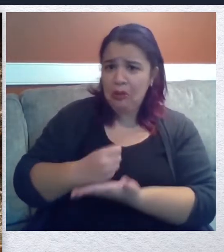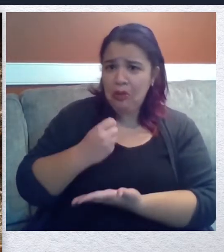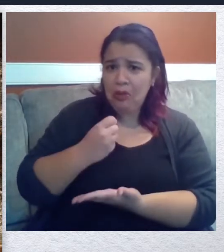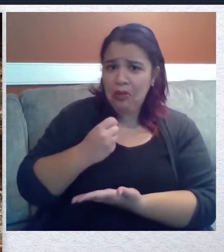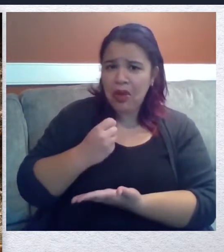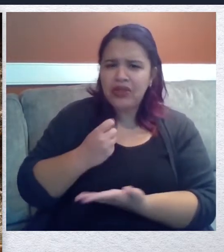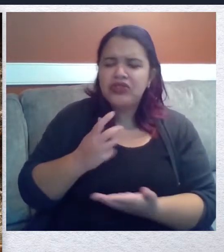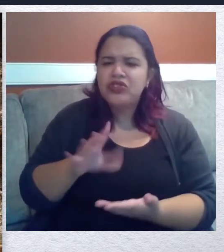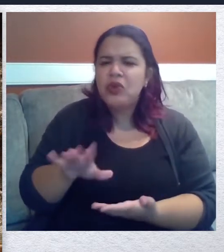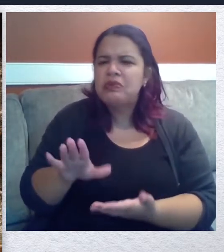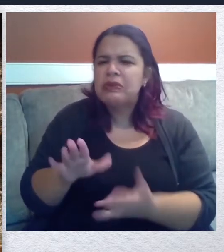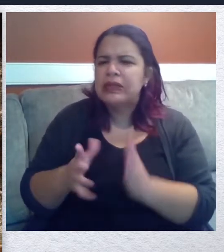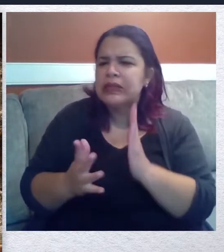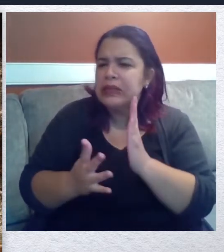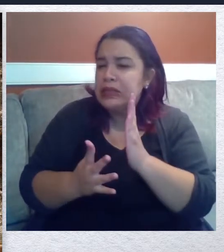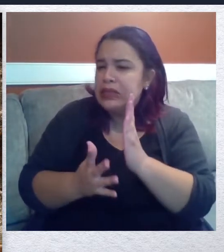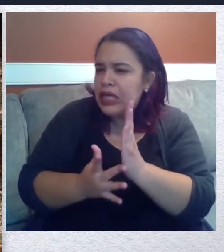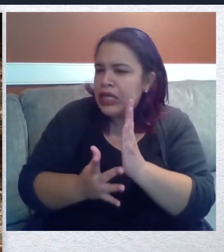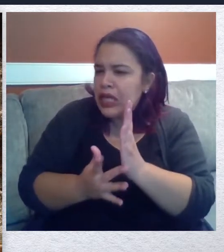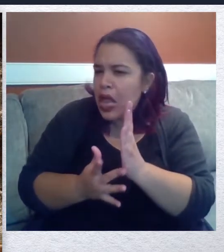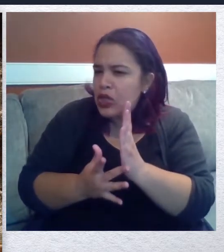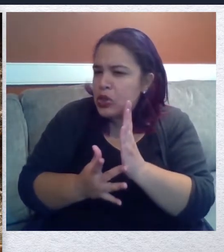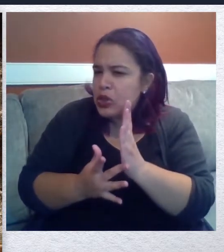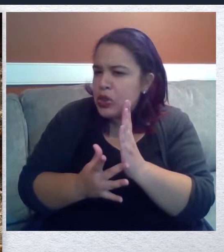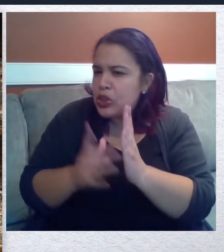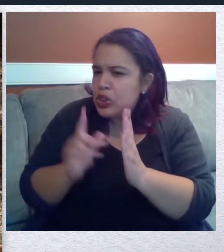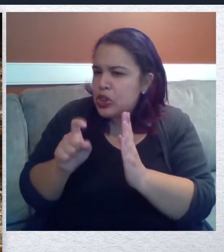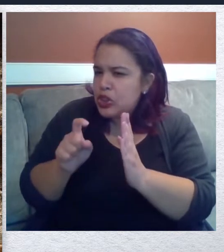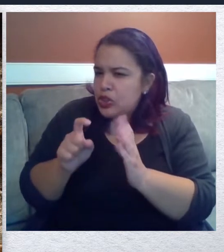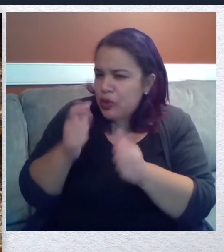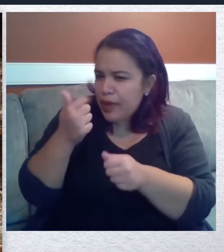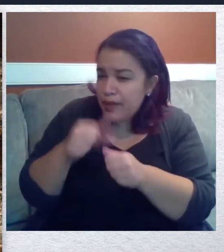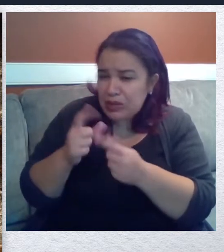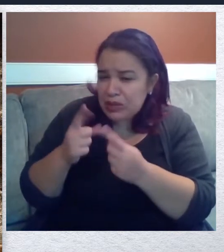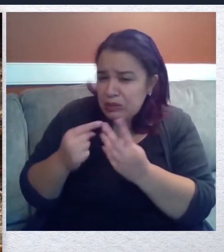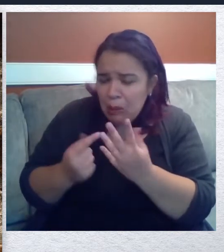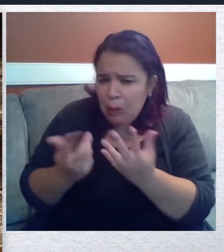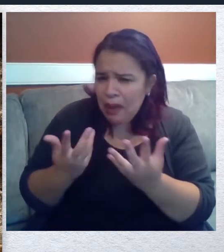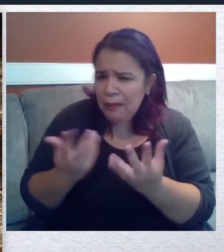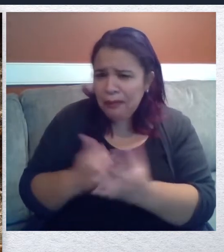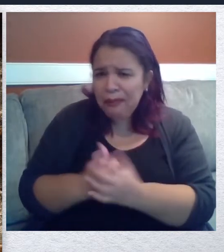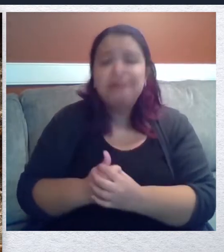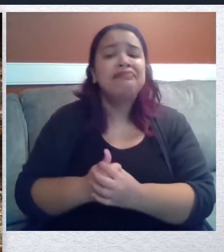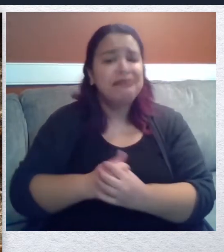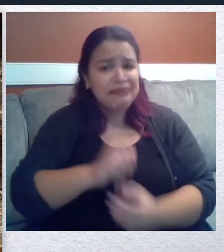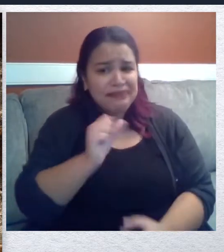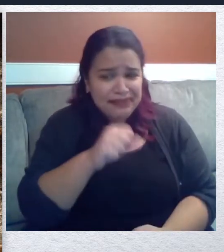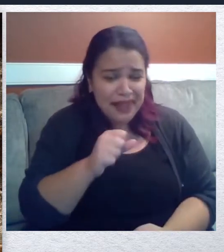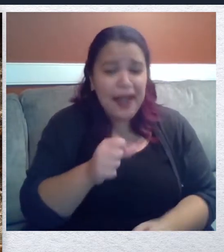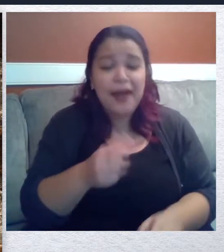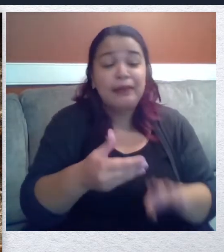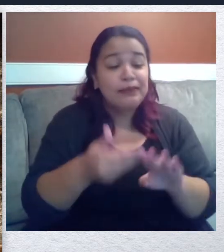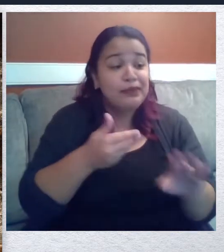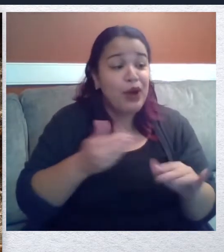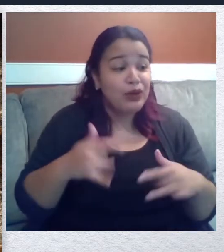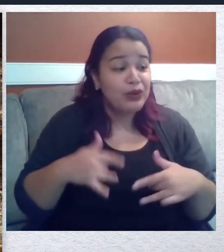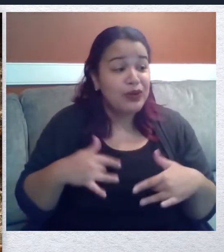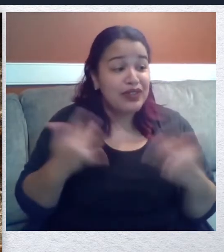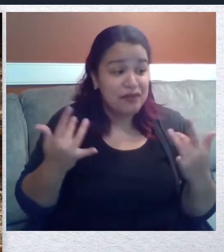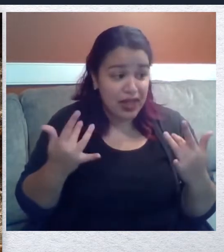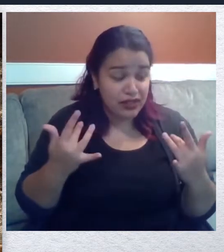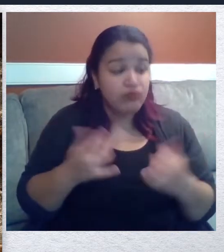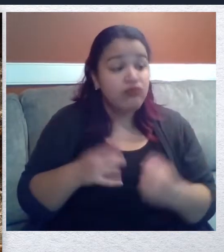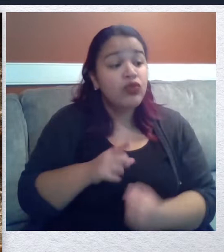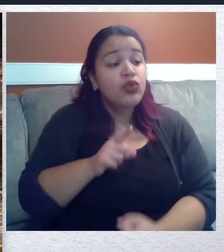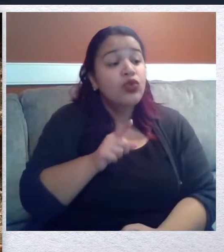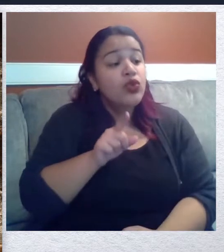considerations? Yes, there are a few considerations to look at prior to the event. First, it